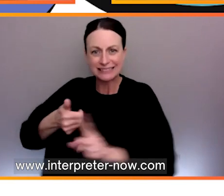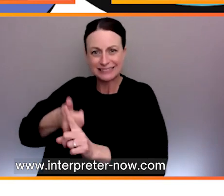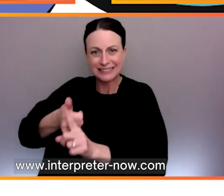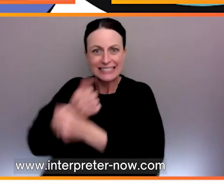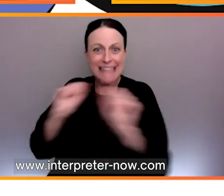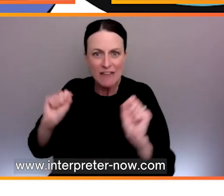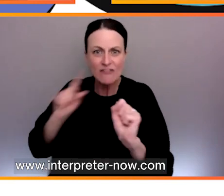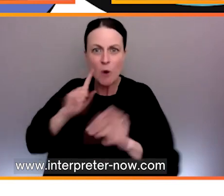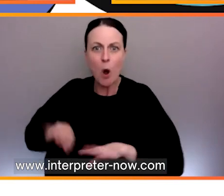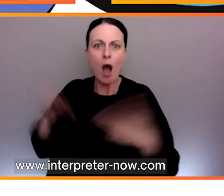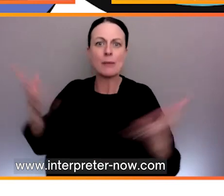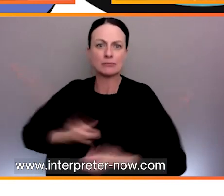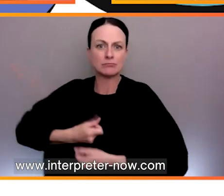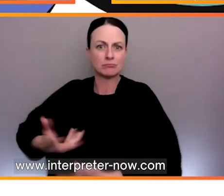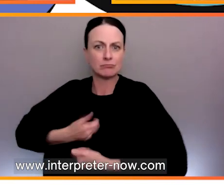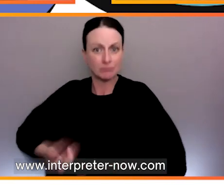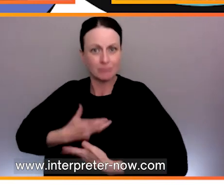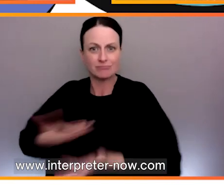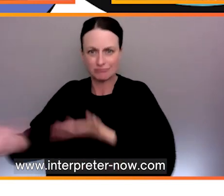feel safe.